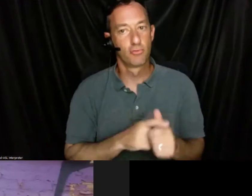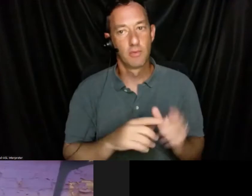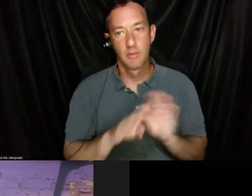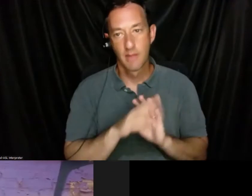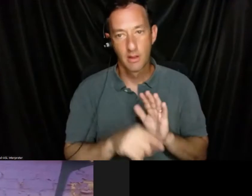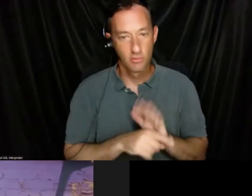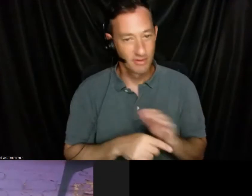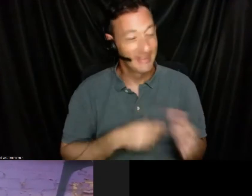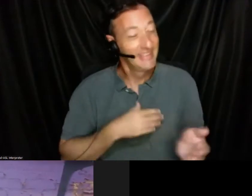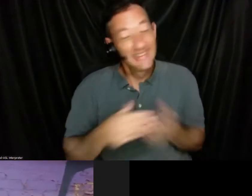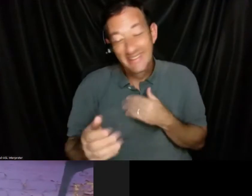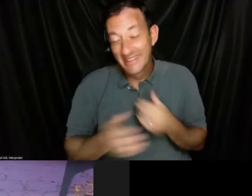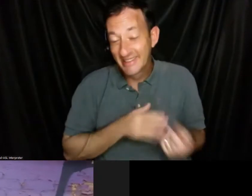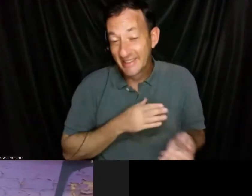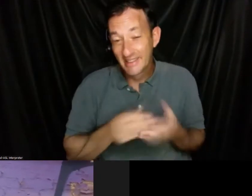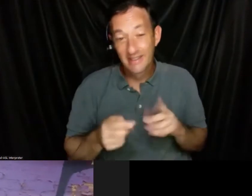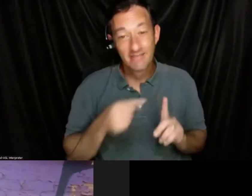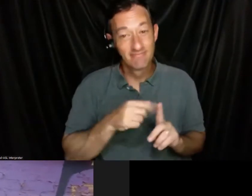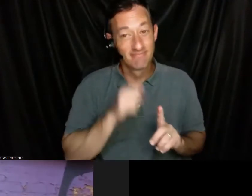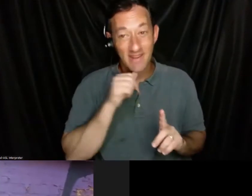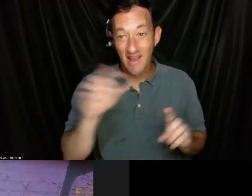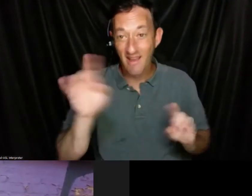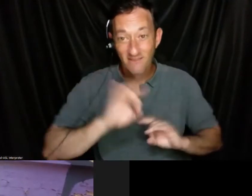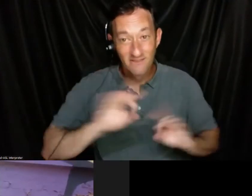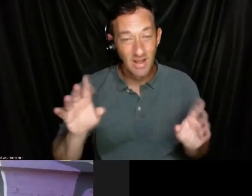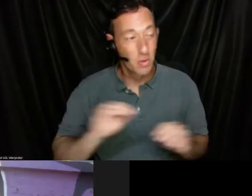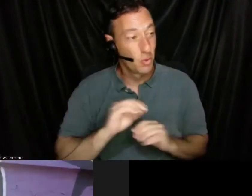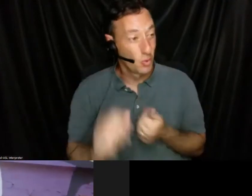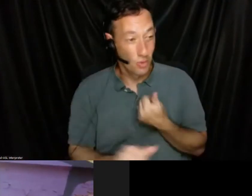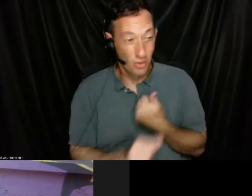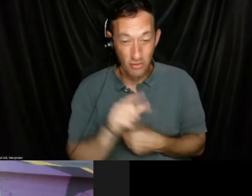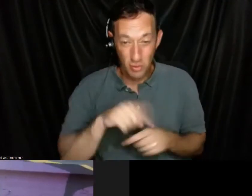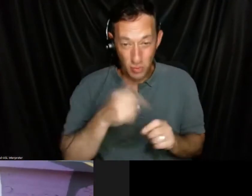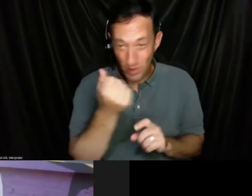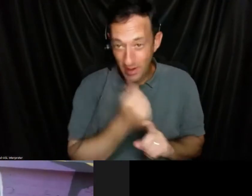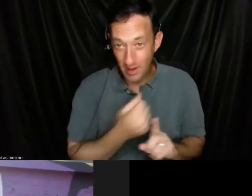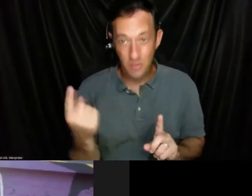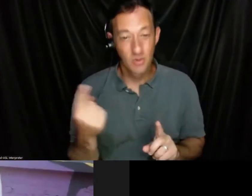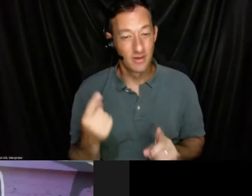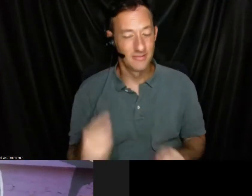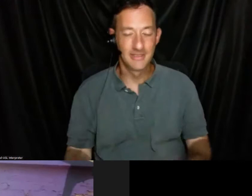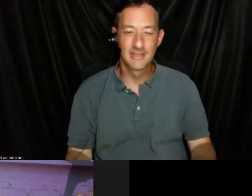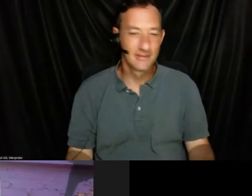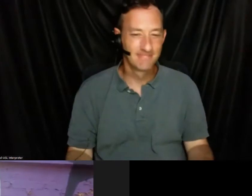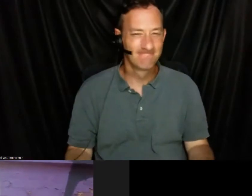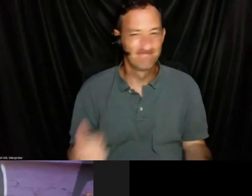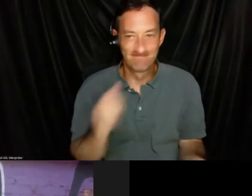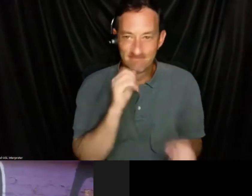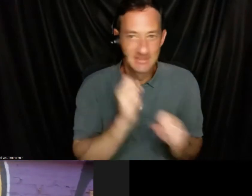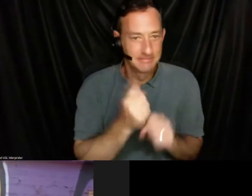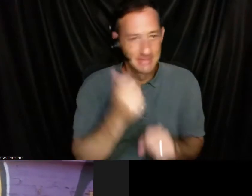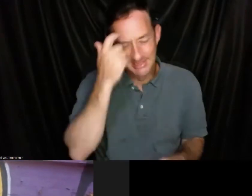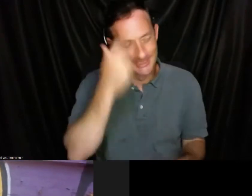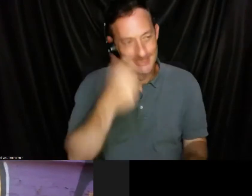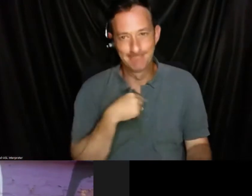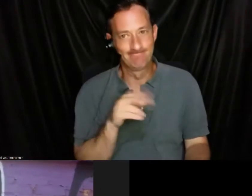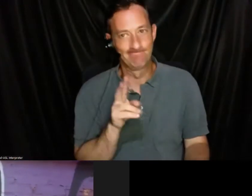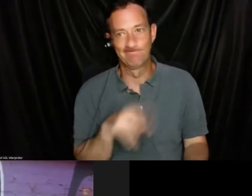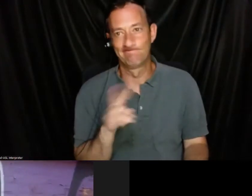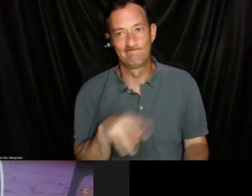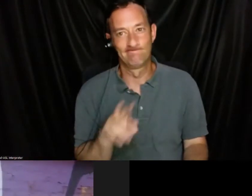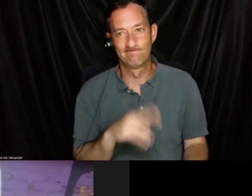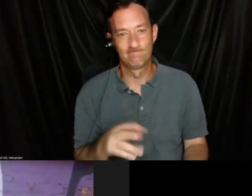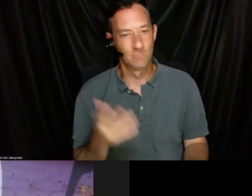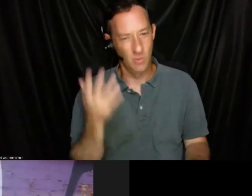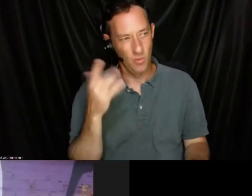they, even if, and they're nonviolent and they have no threat to anyone. It doesn't make sense to me that why they would